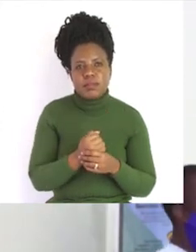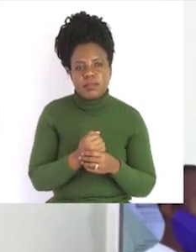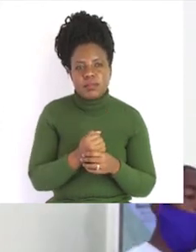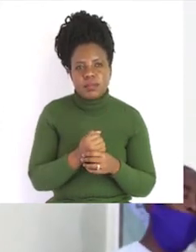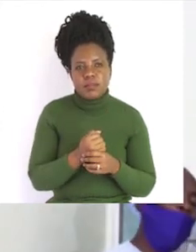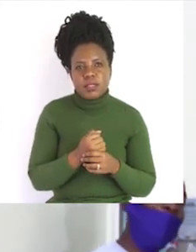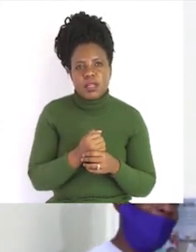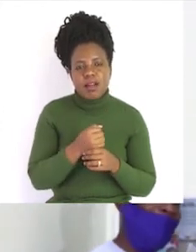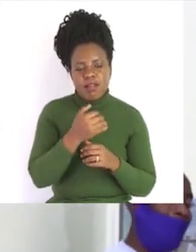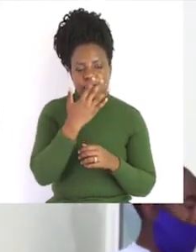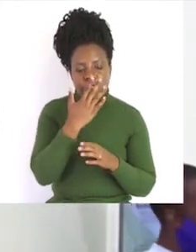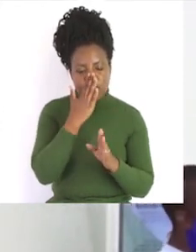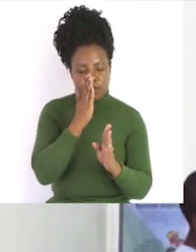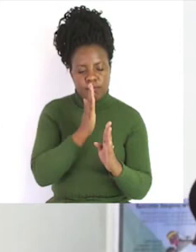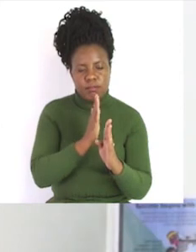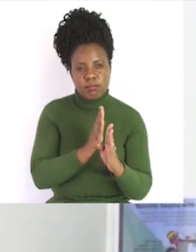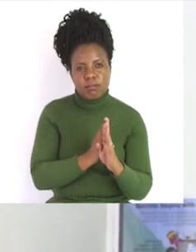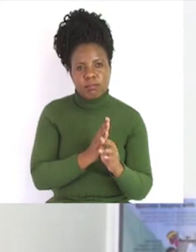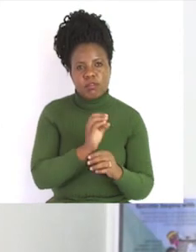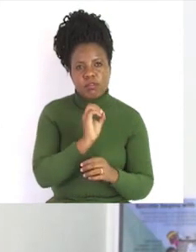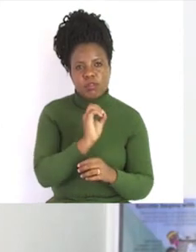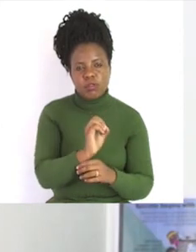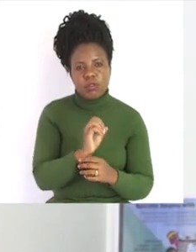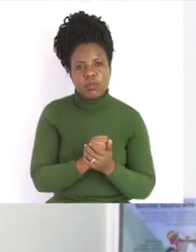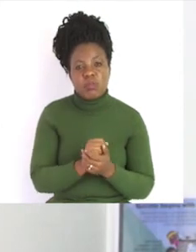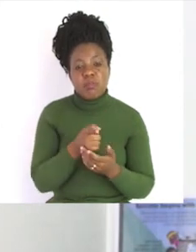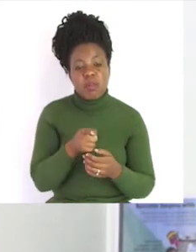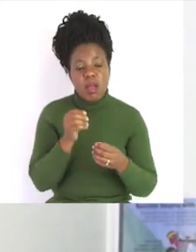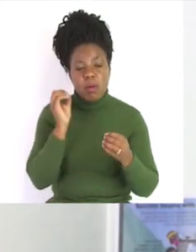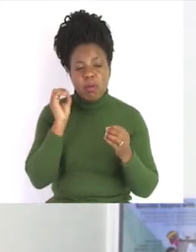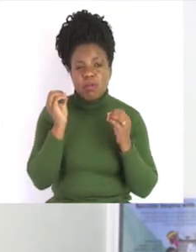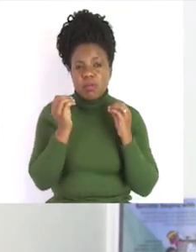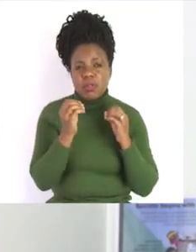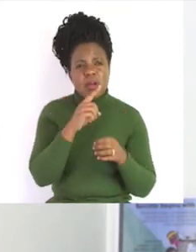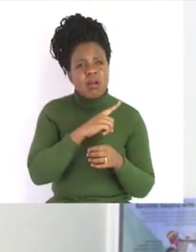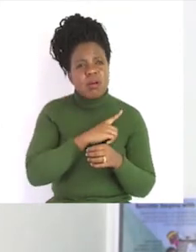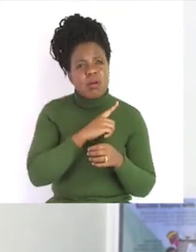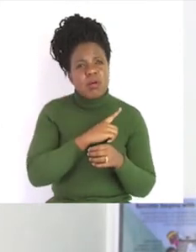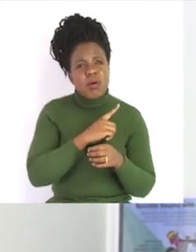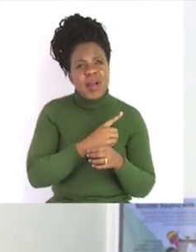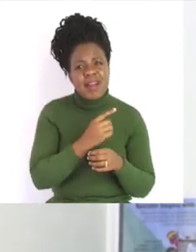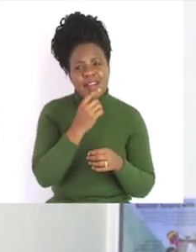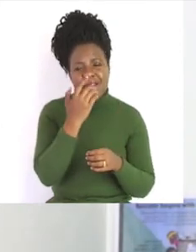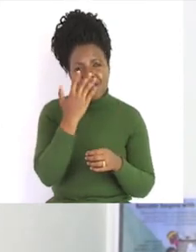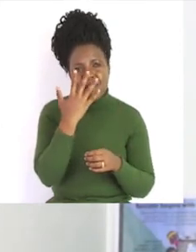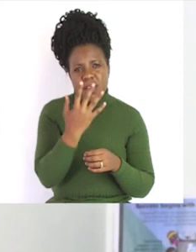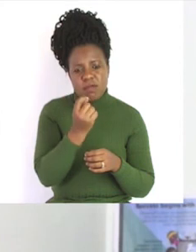Now, it might look strange that I'm writing it from on this side and not there. Why? Because